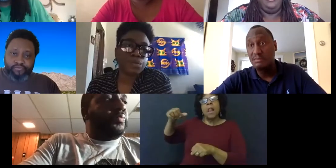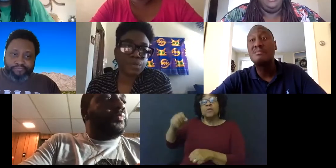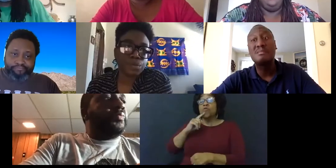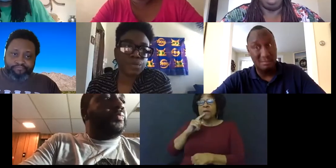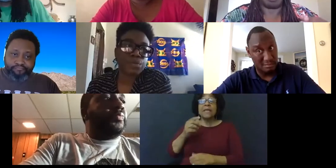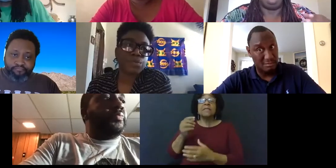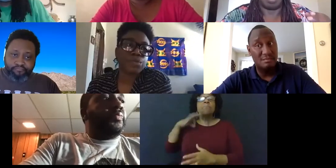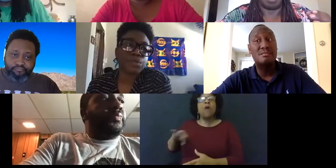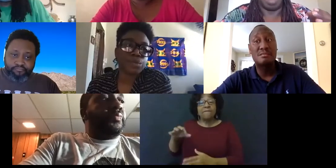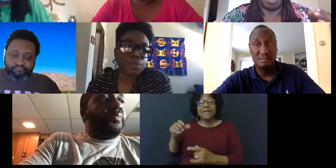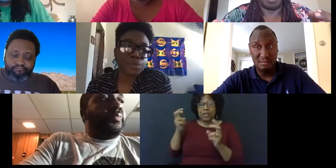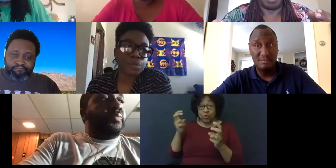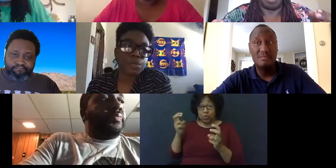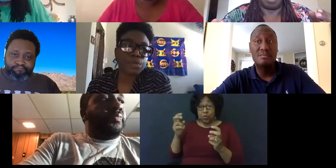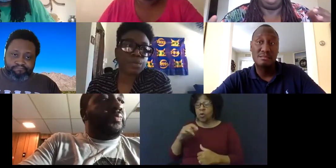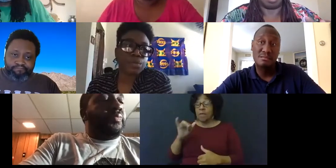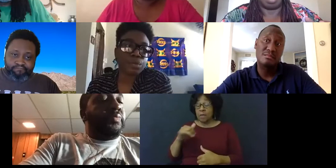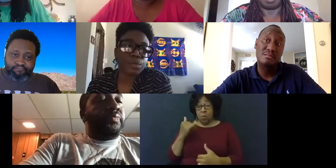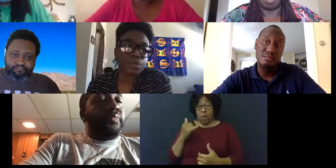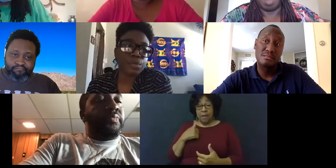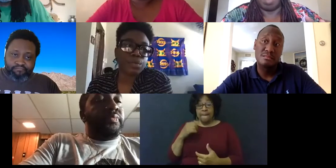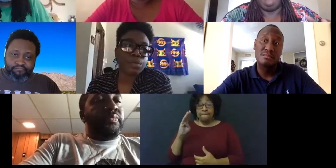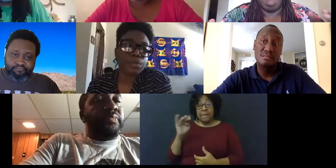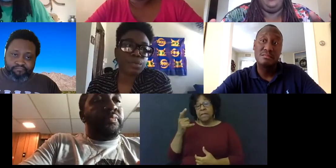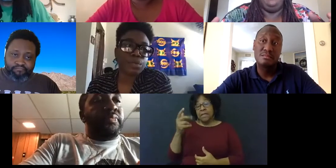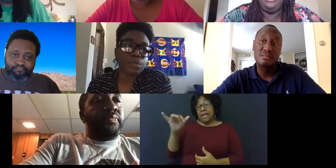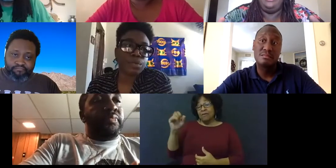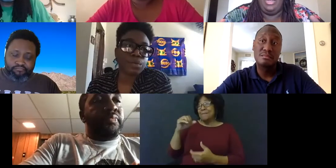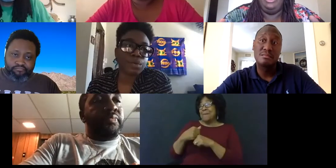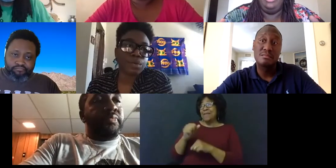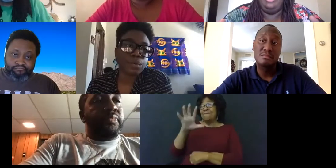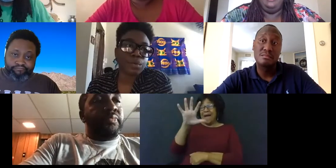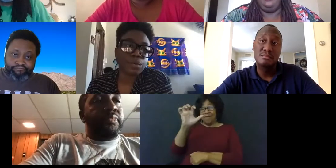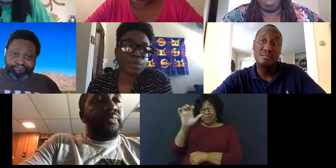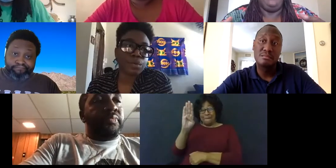profitable. And that's why billionaires made, what,